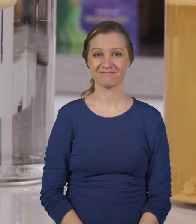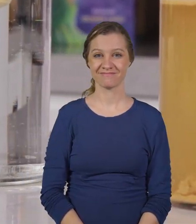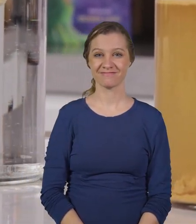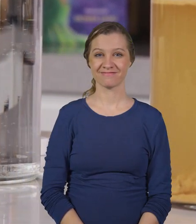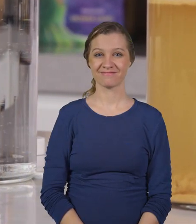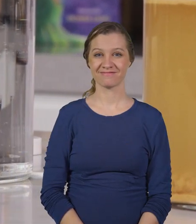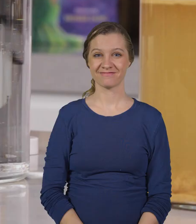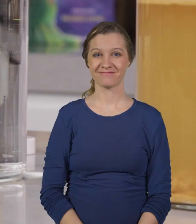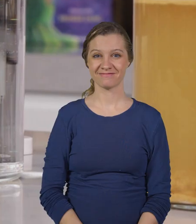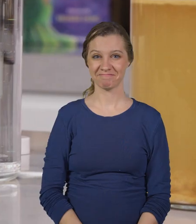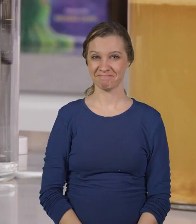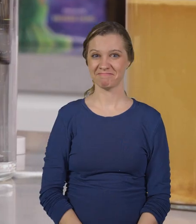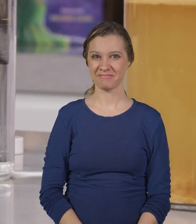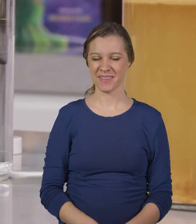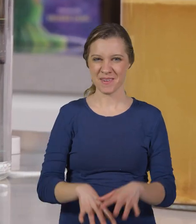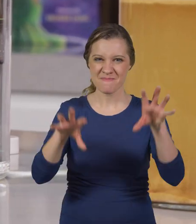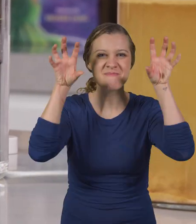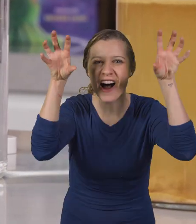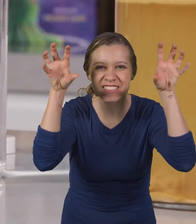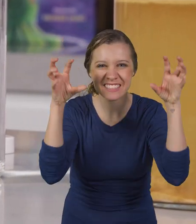Monster fingers.